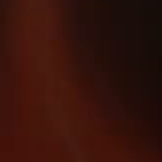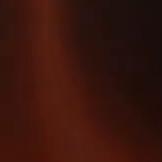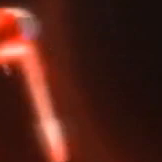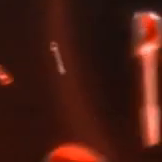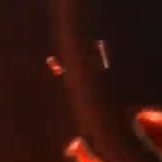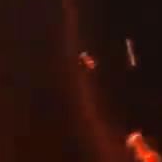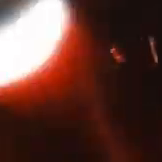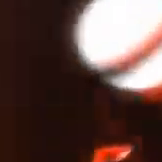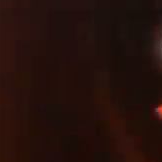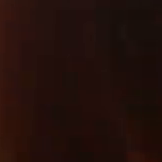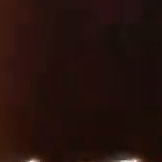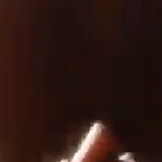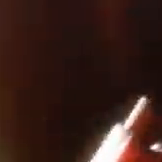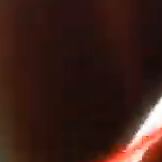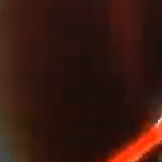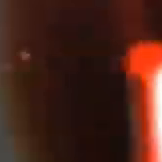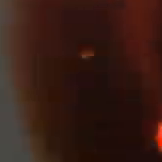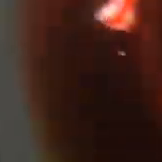ibit.